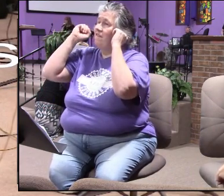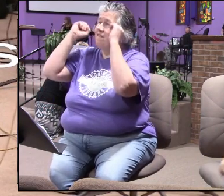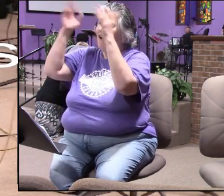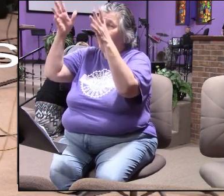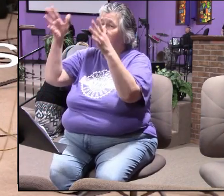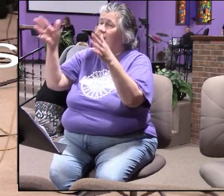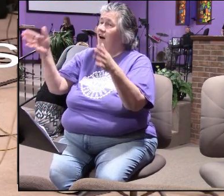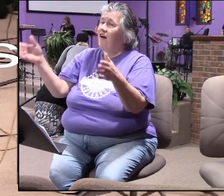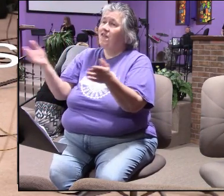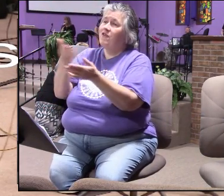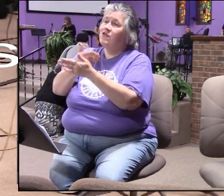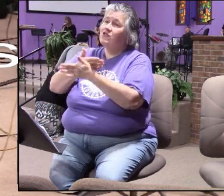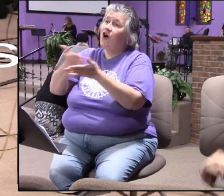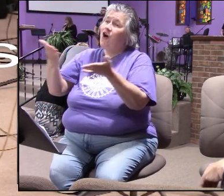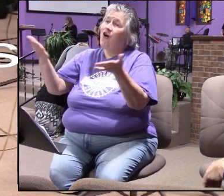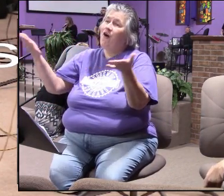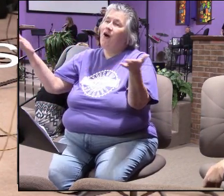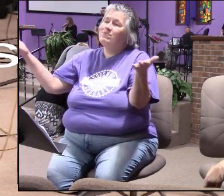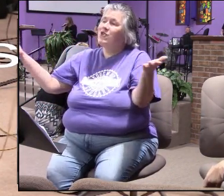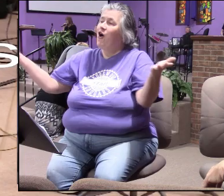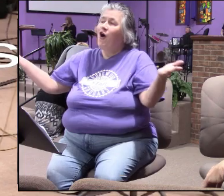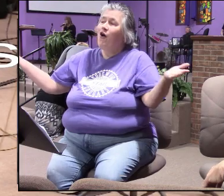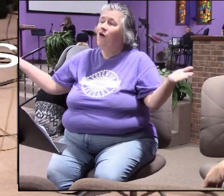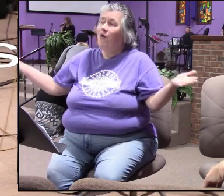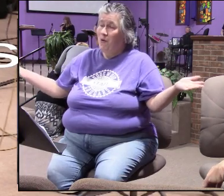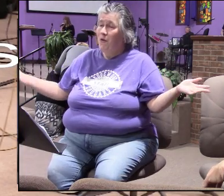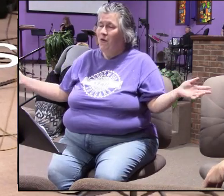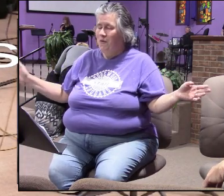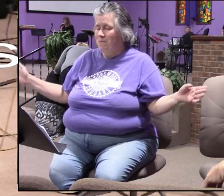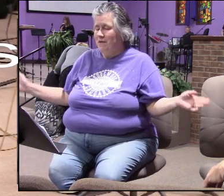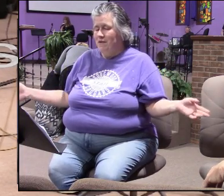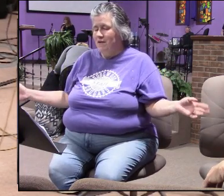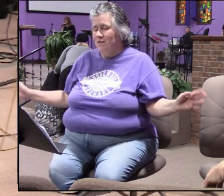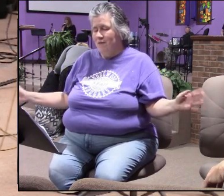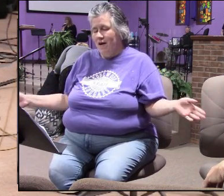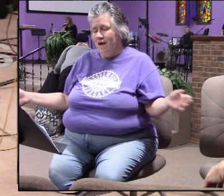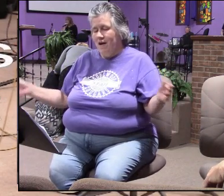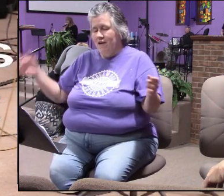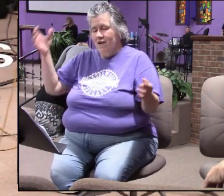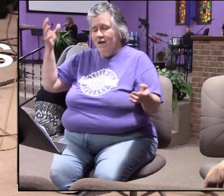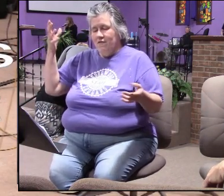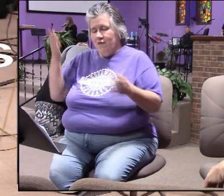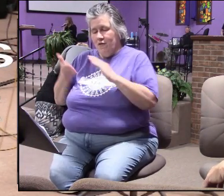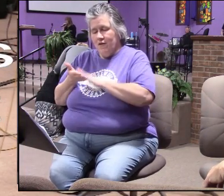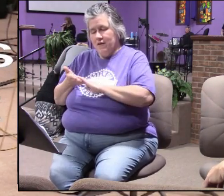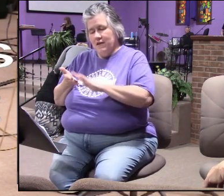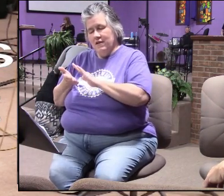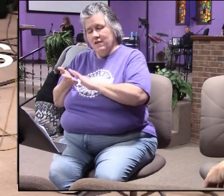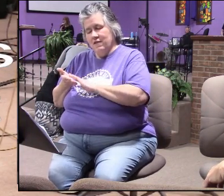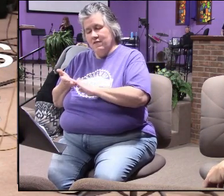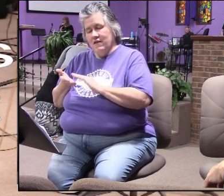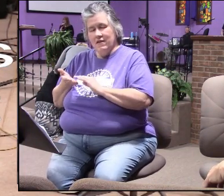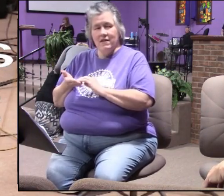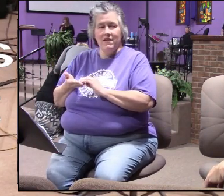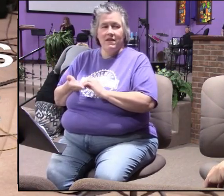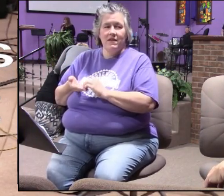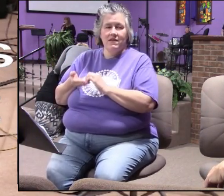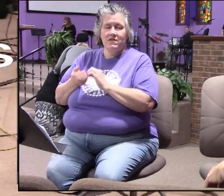father's arms are open wide forgiveness